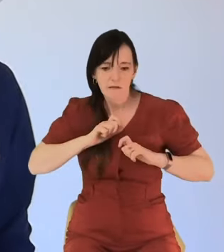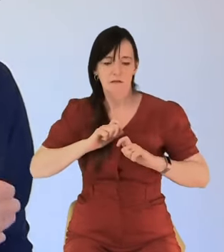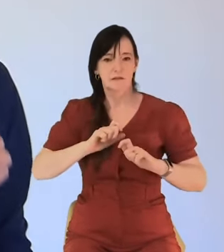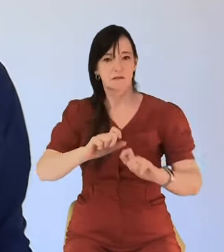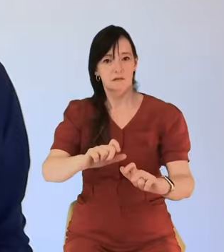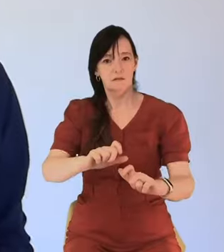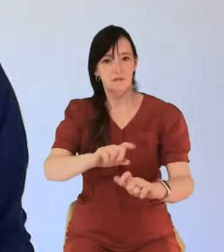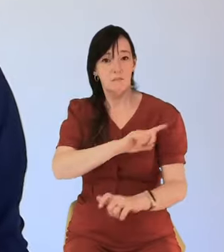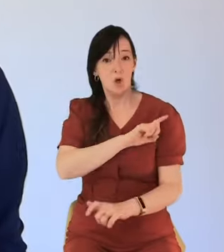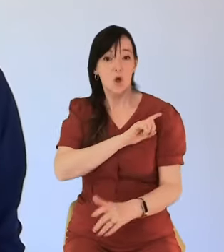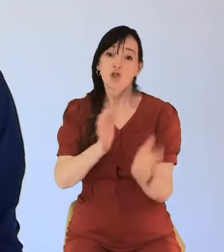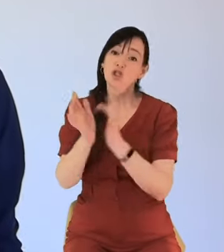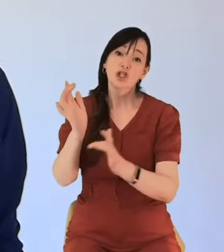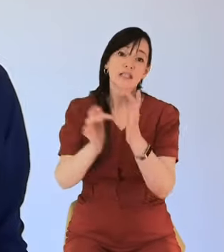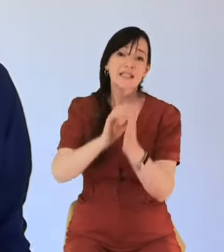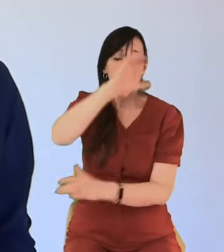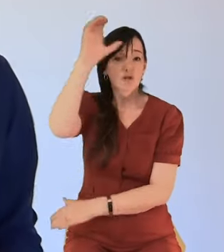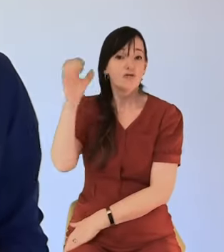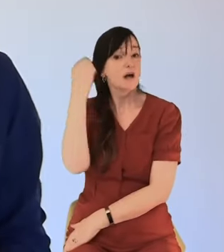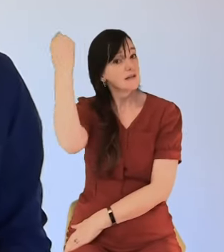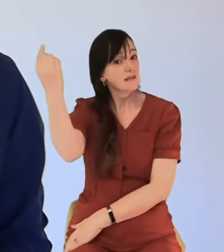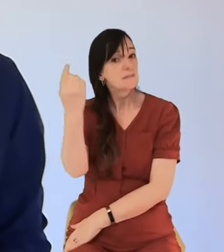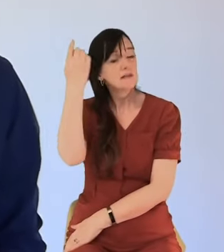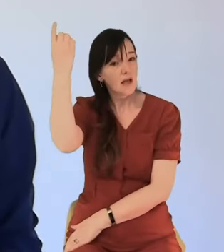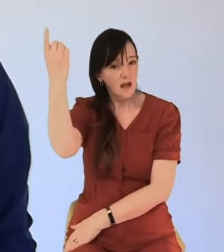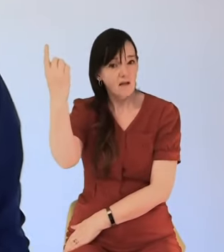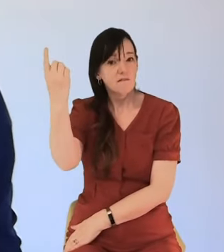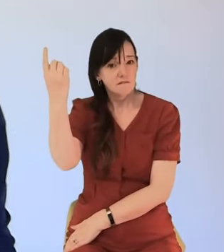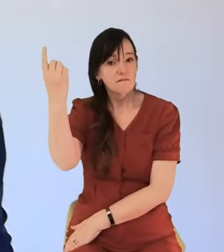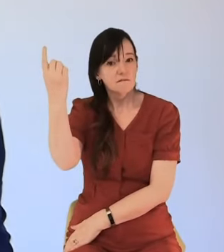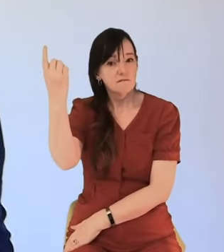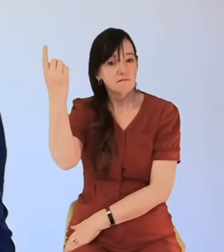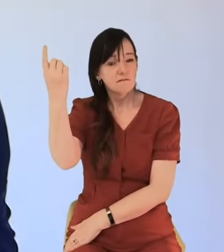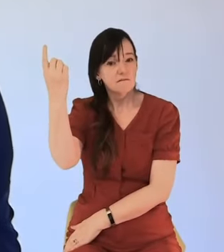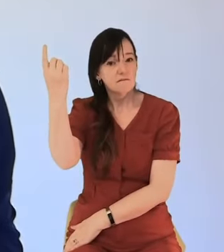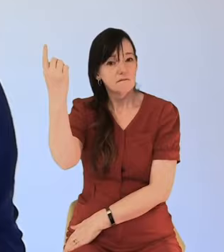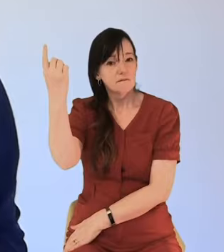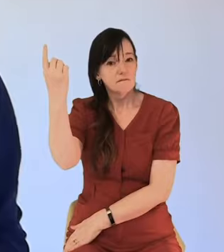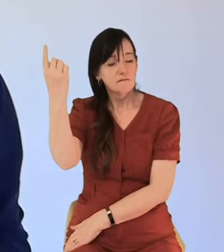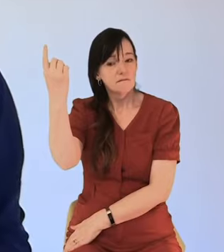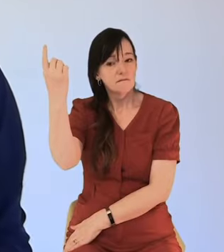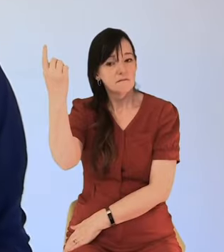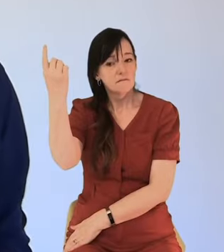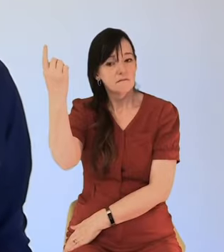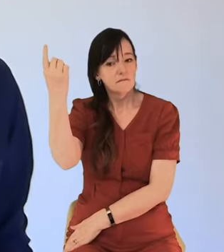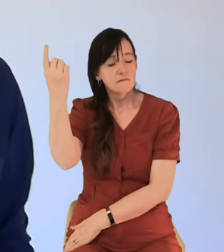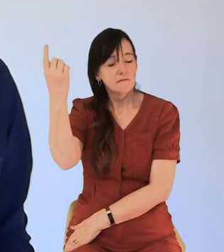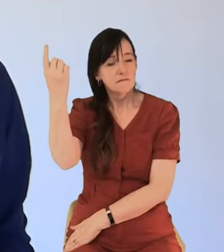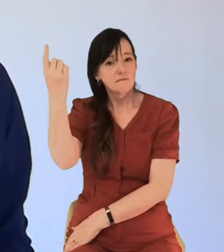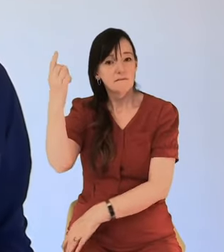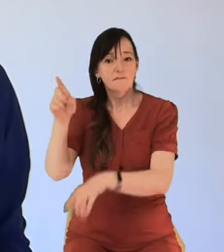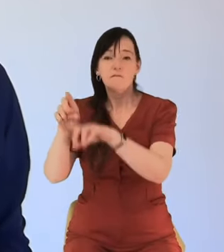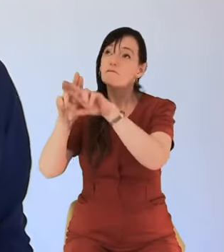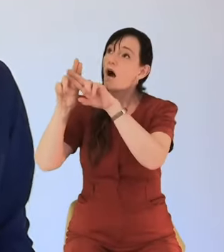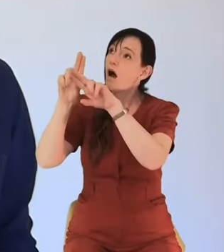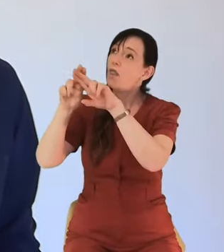Because Jesus Christ himself and God our Father are giving us